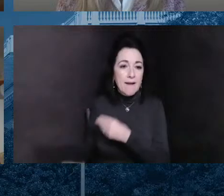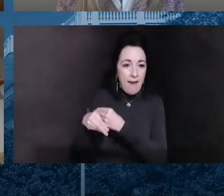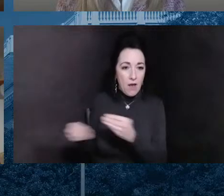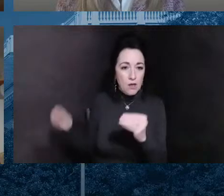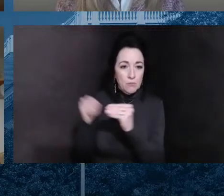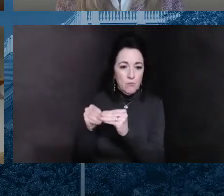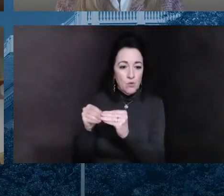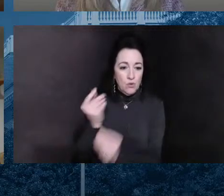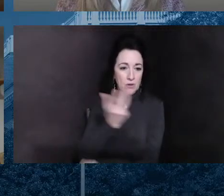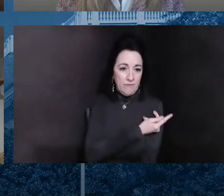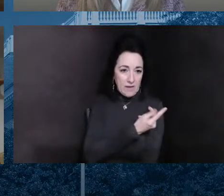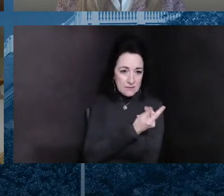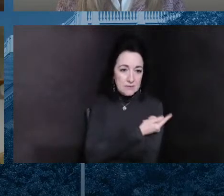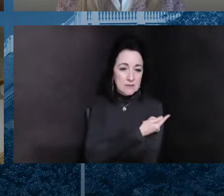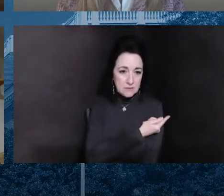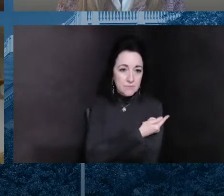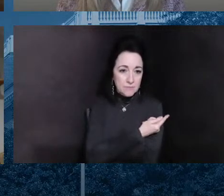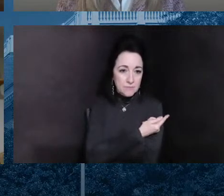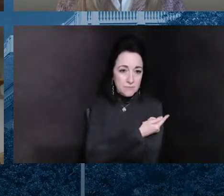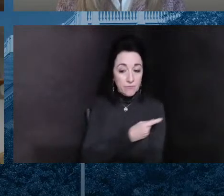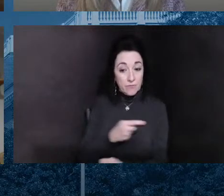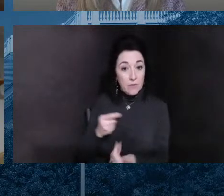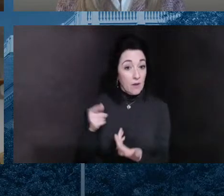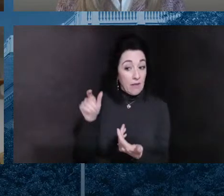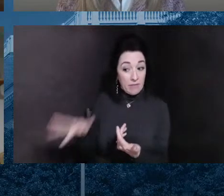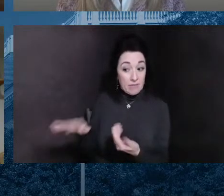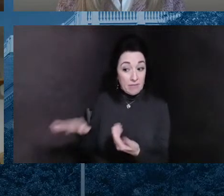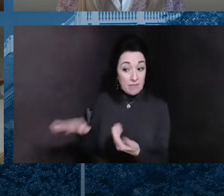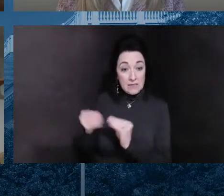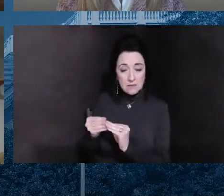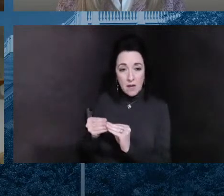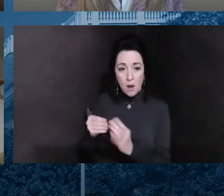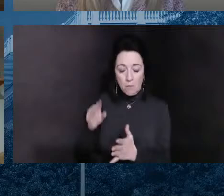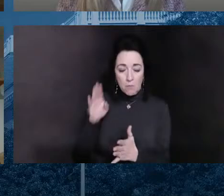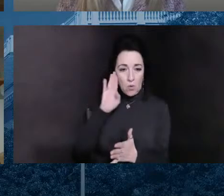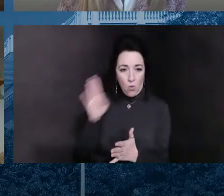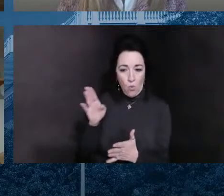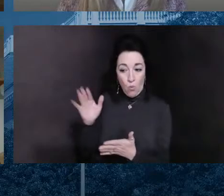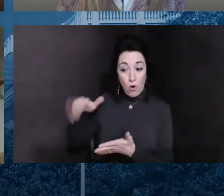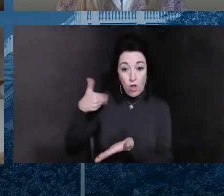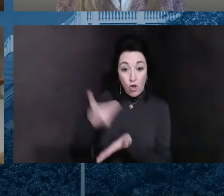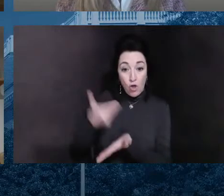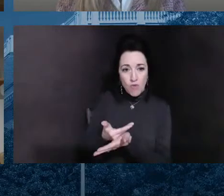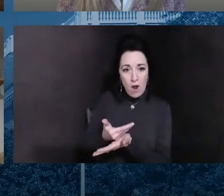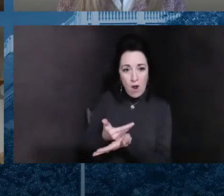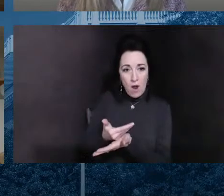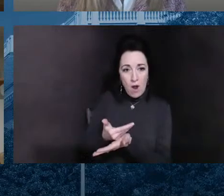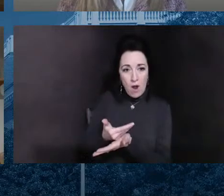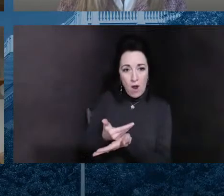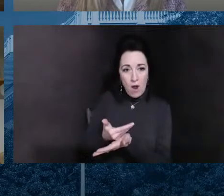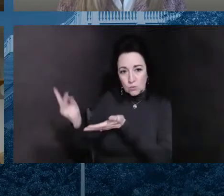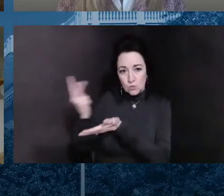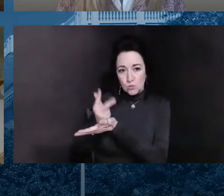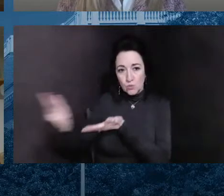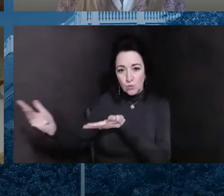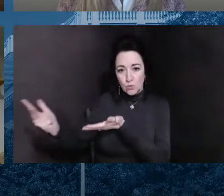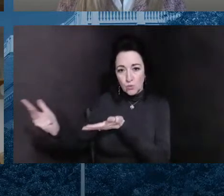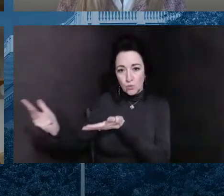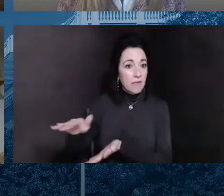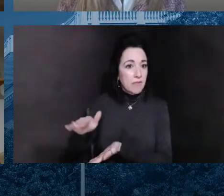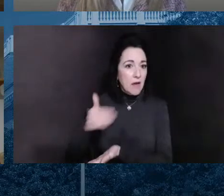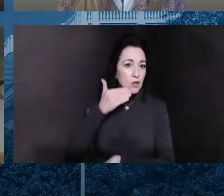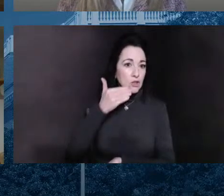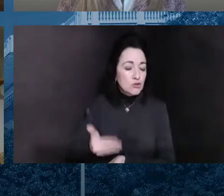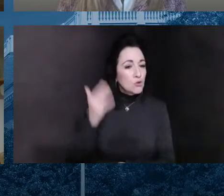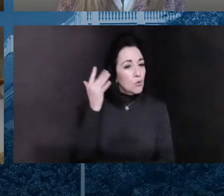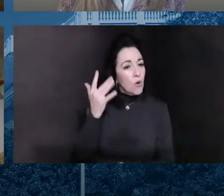extent over the next 3 weeks, so we can plan on that. And I know for AJ and Dr. Hong and their teams, that's a critically